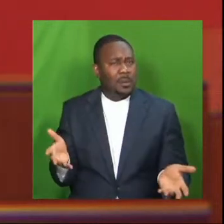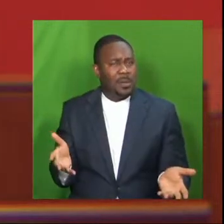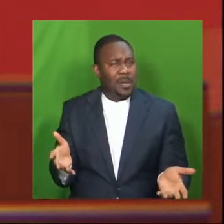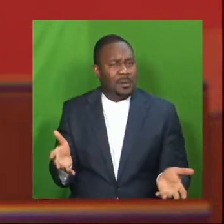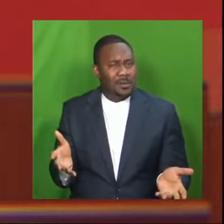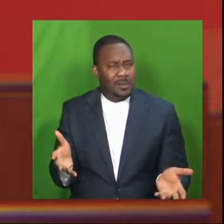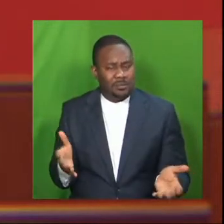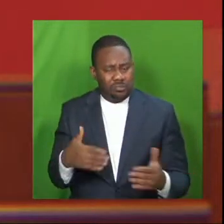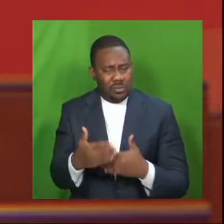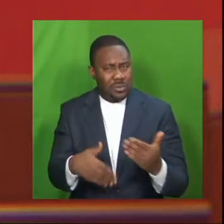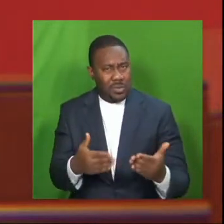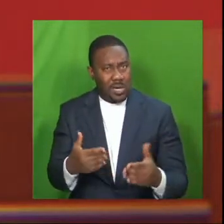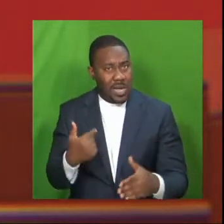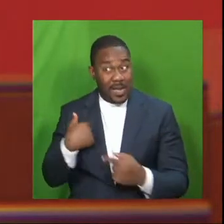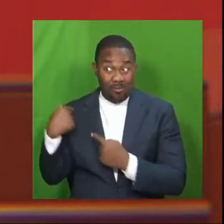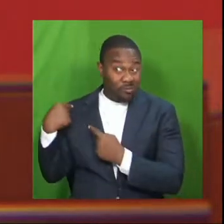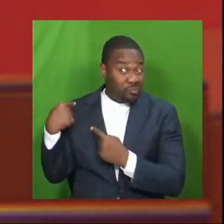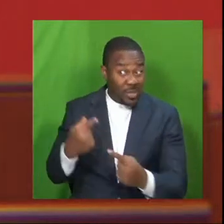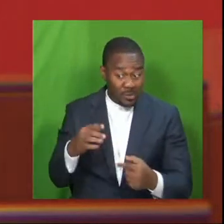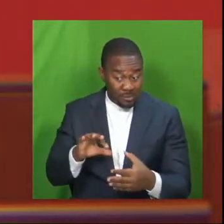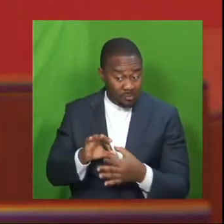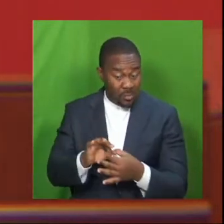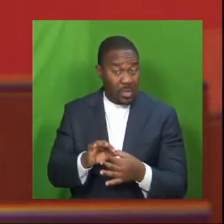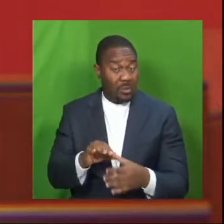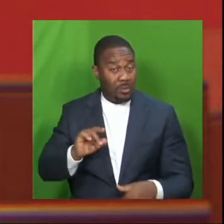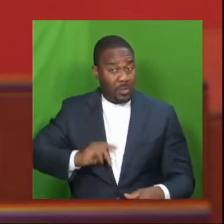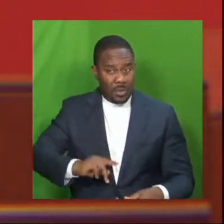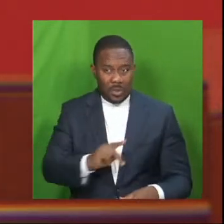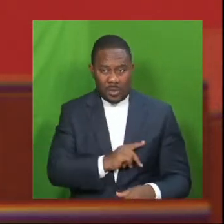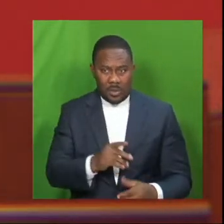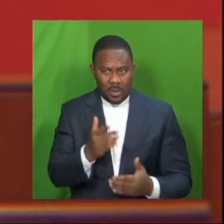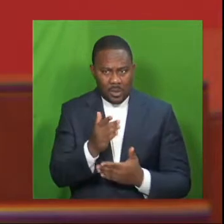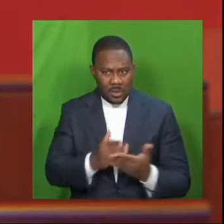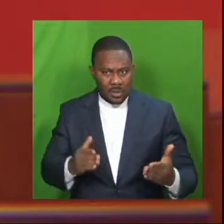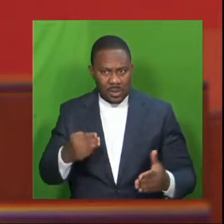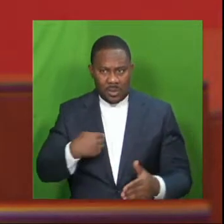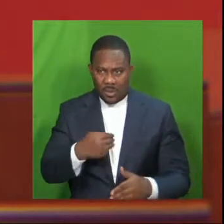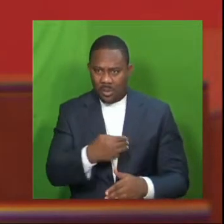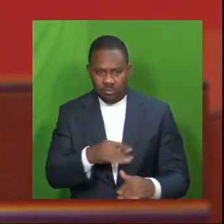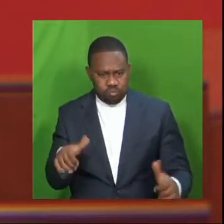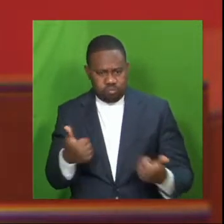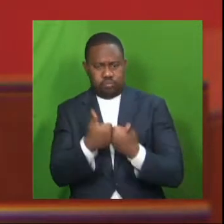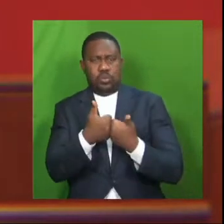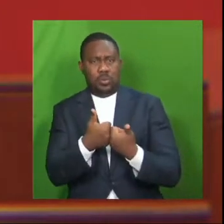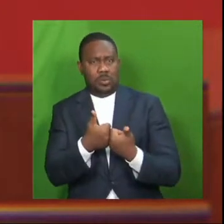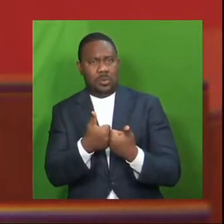here to know that some members got involved in accidents